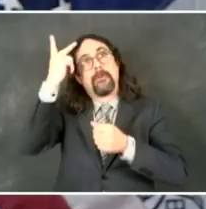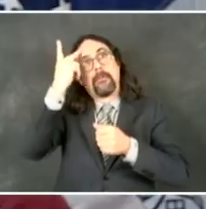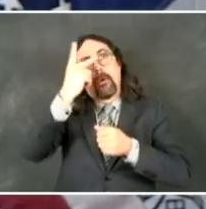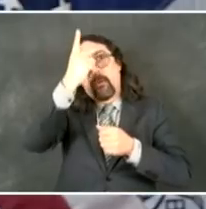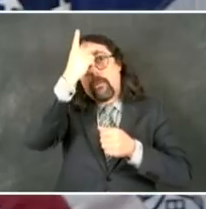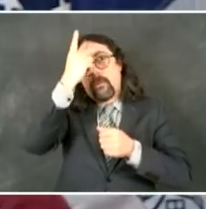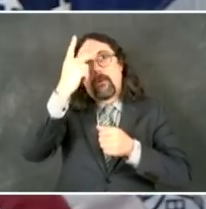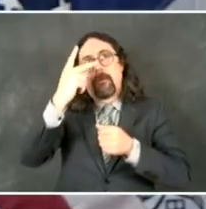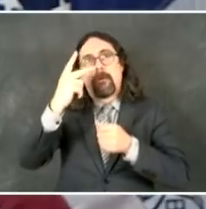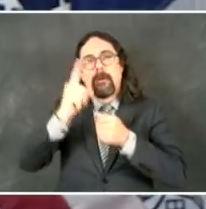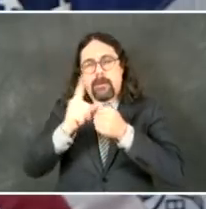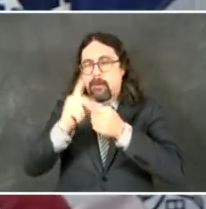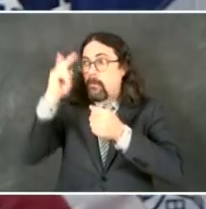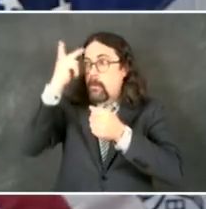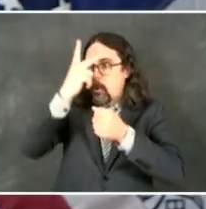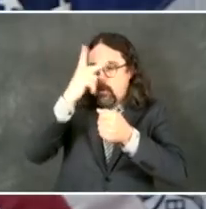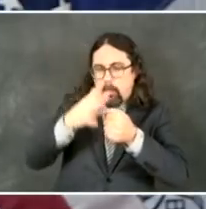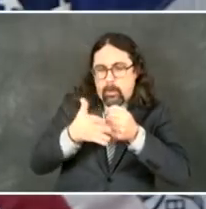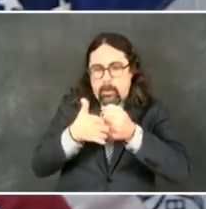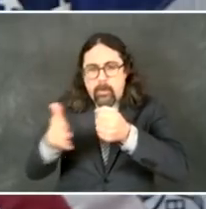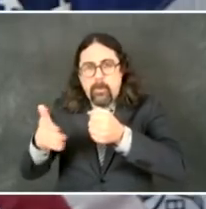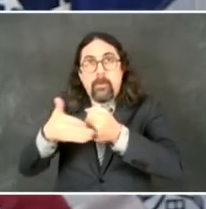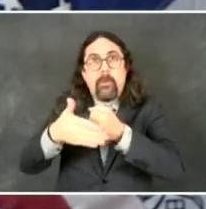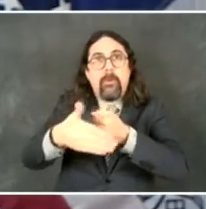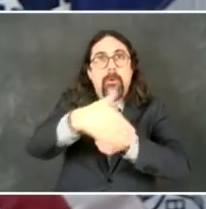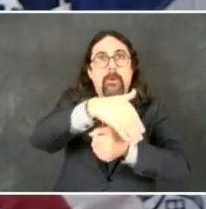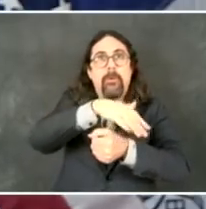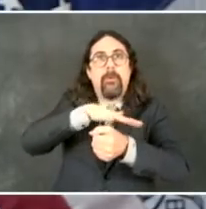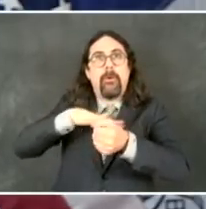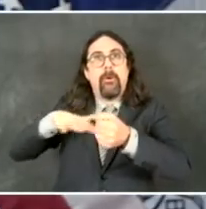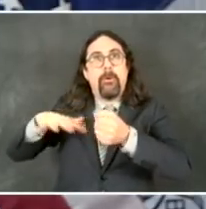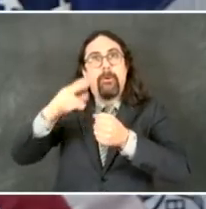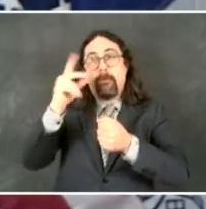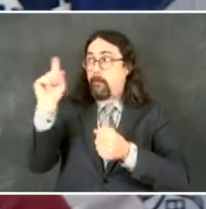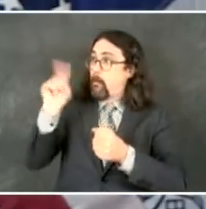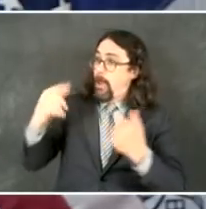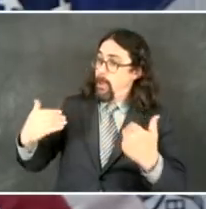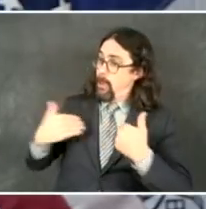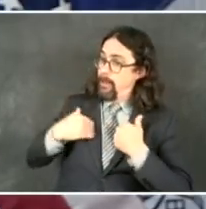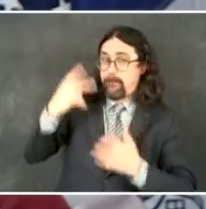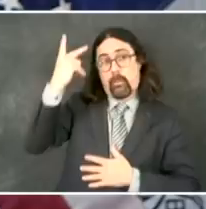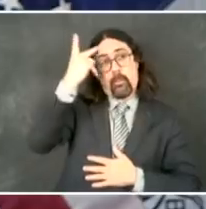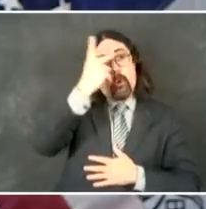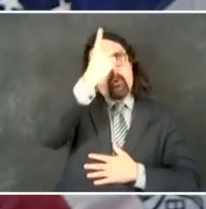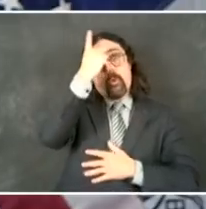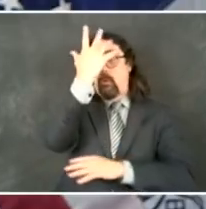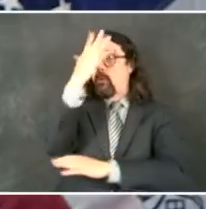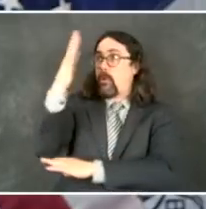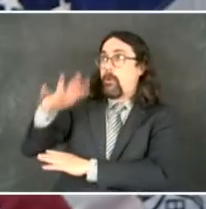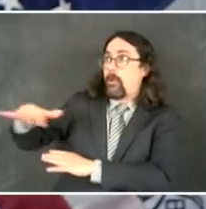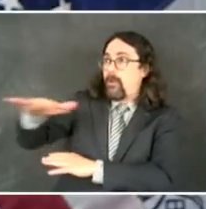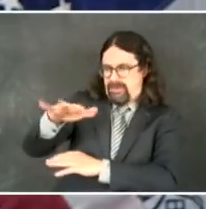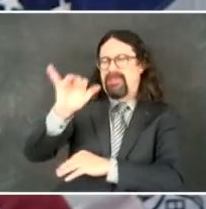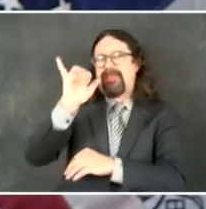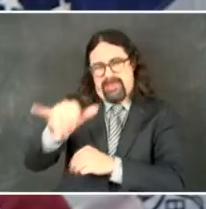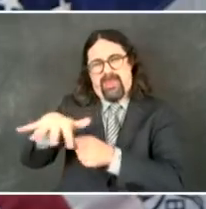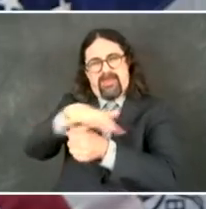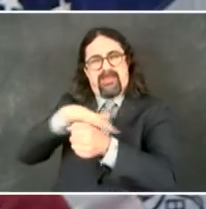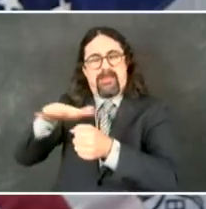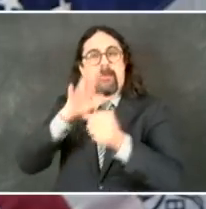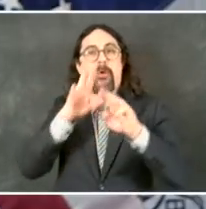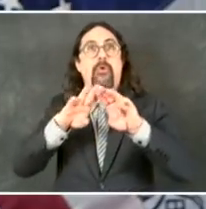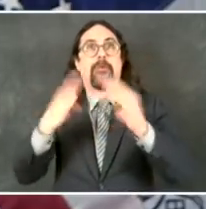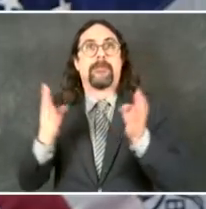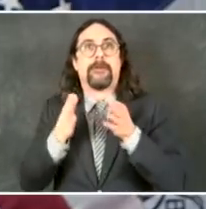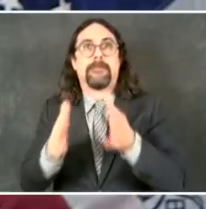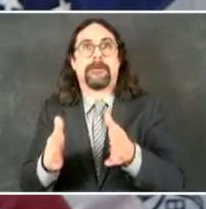adjacent to parks are an obvious opportunity to open up more space. So we're going to work together to figure out how to do that. Some places will be able to